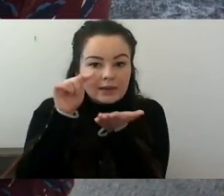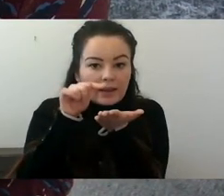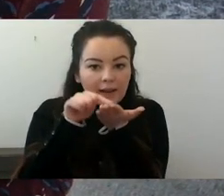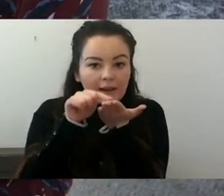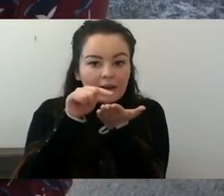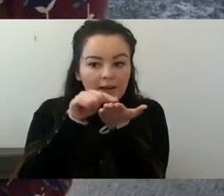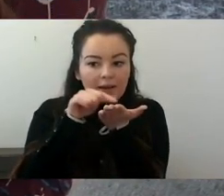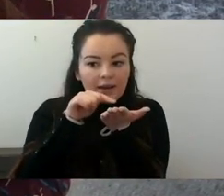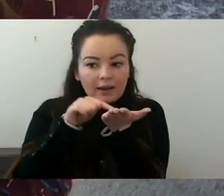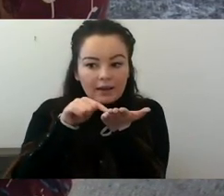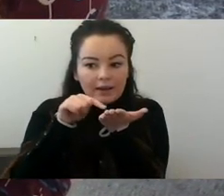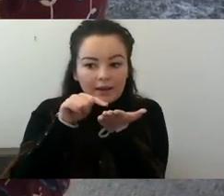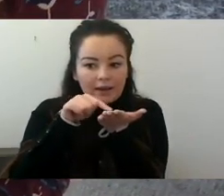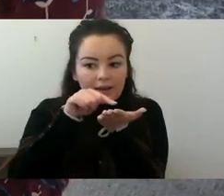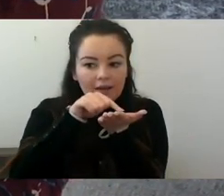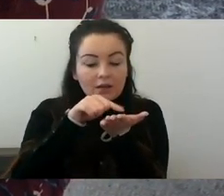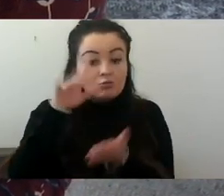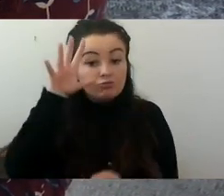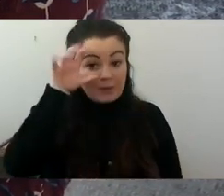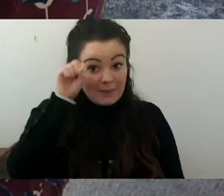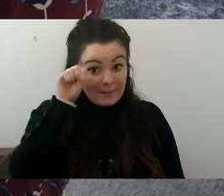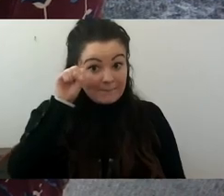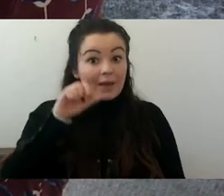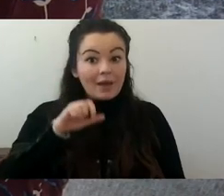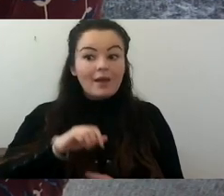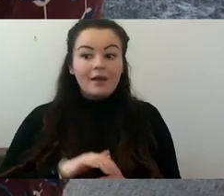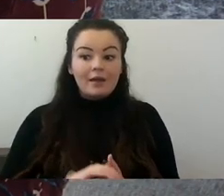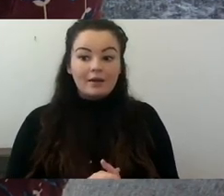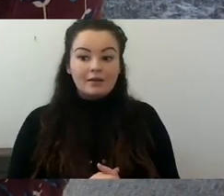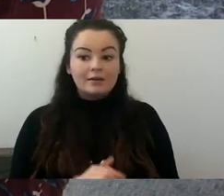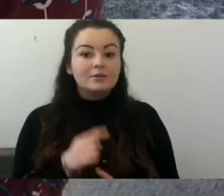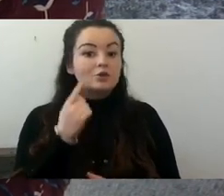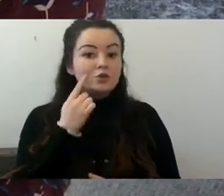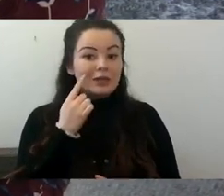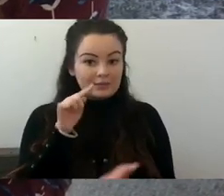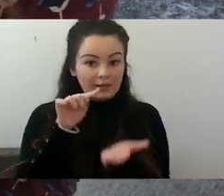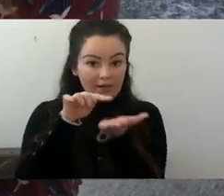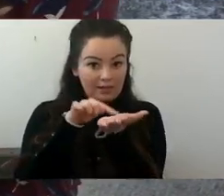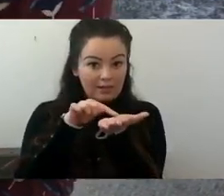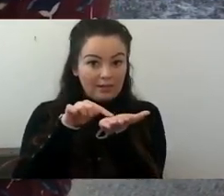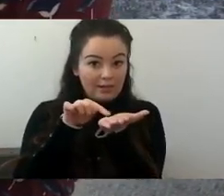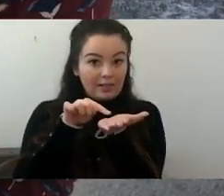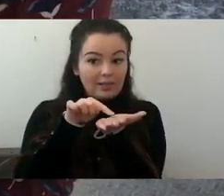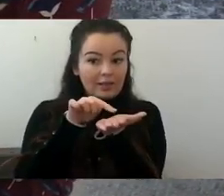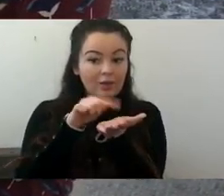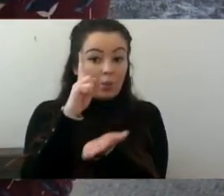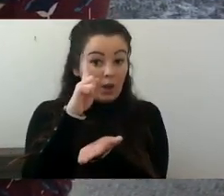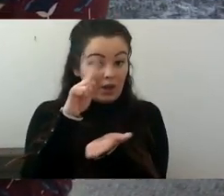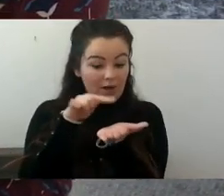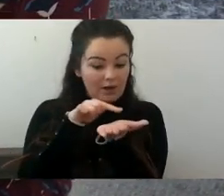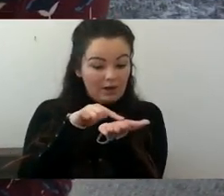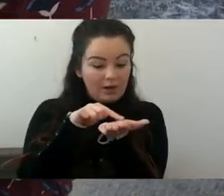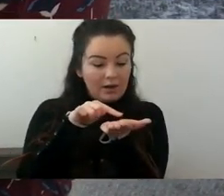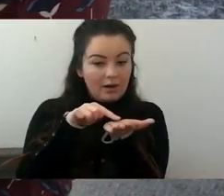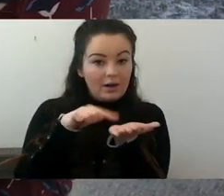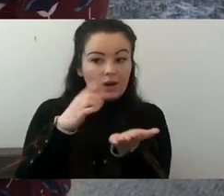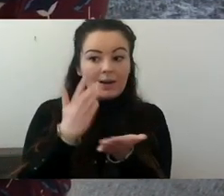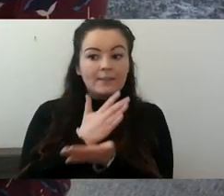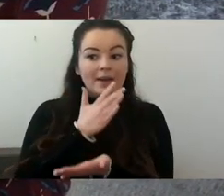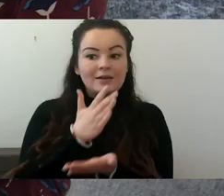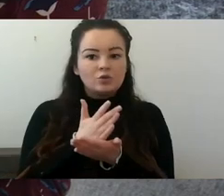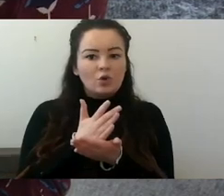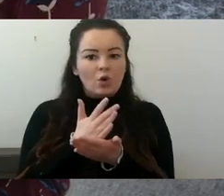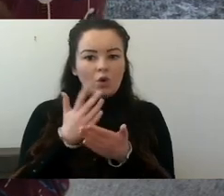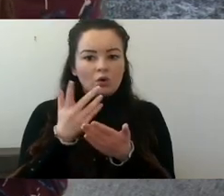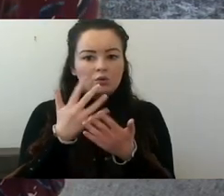here, whatever your objects are, just remember to gently press them with one finger